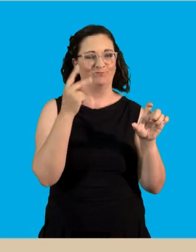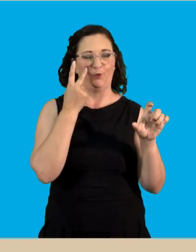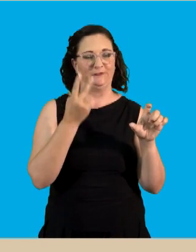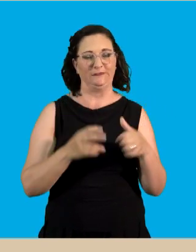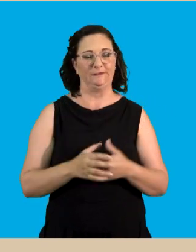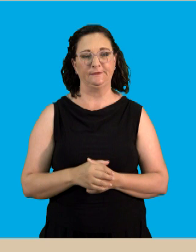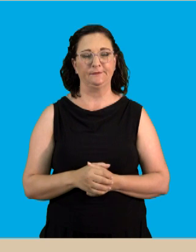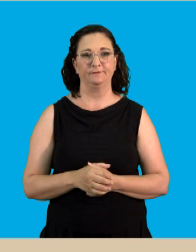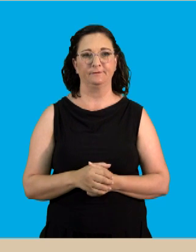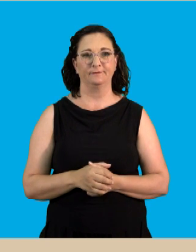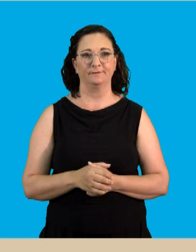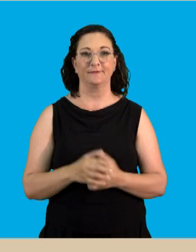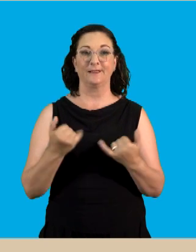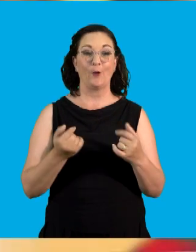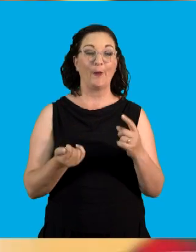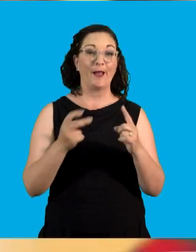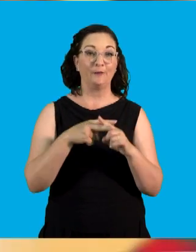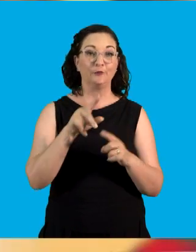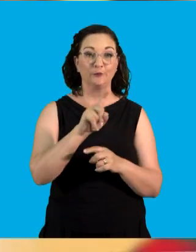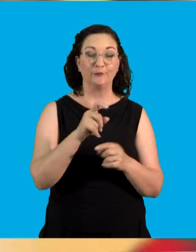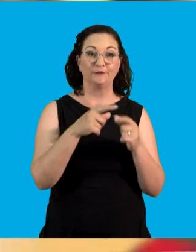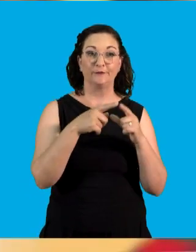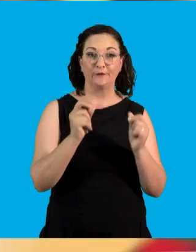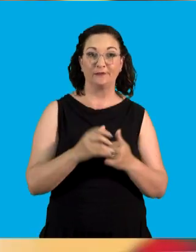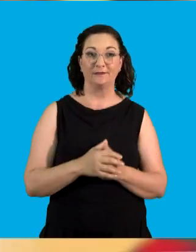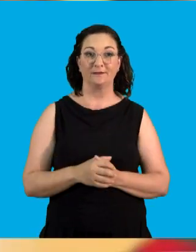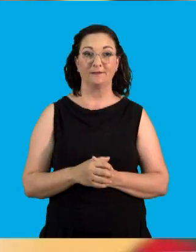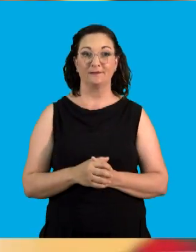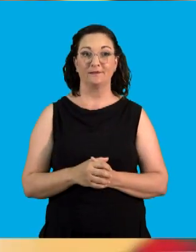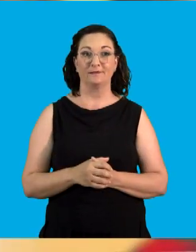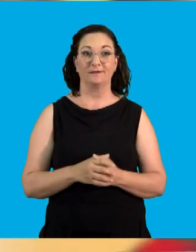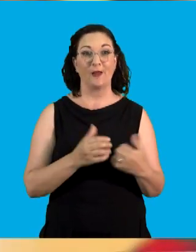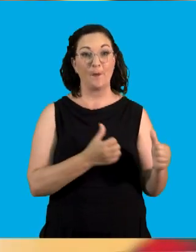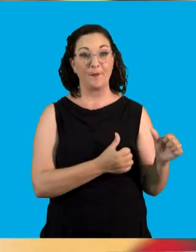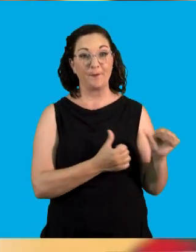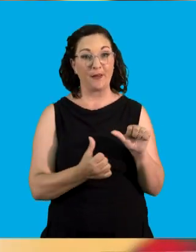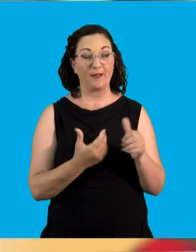stars because of that, okay? Guys, we are done with the application